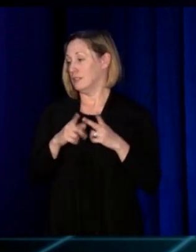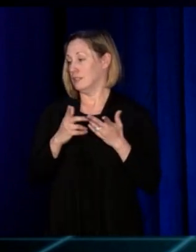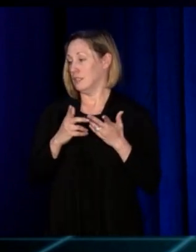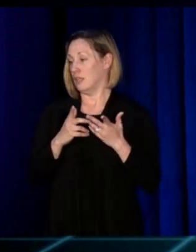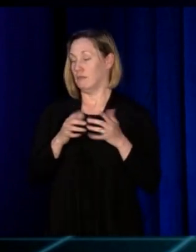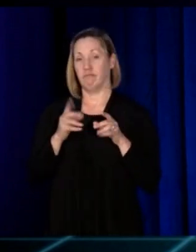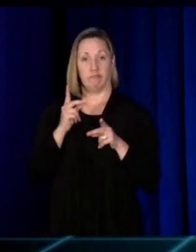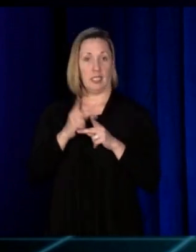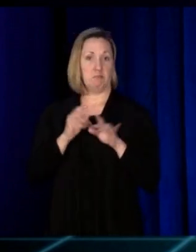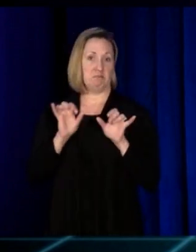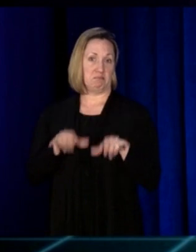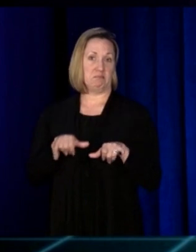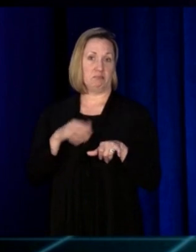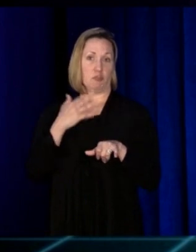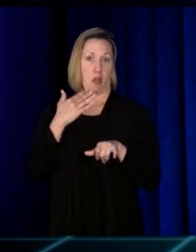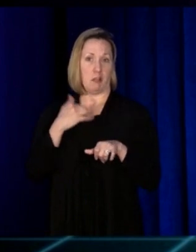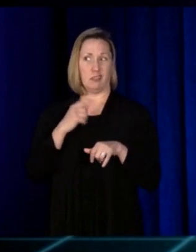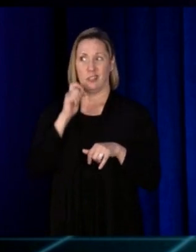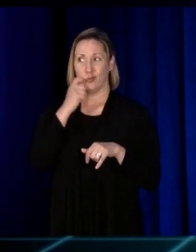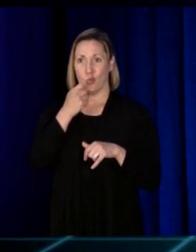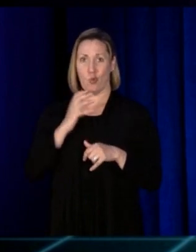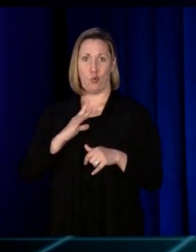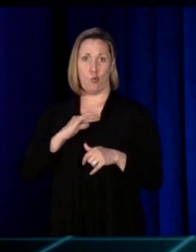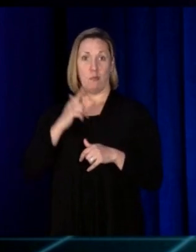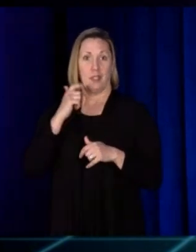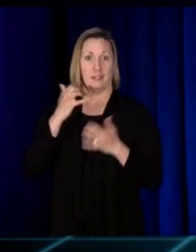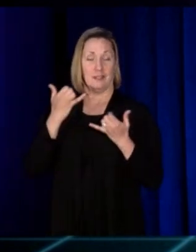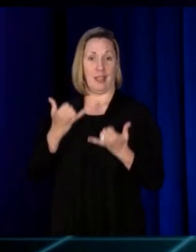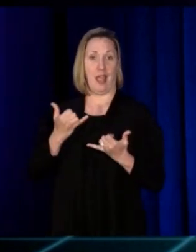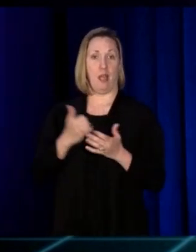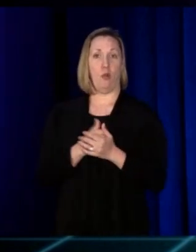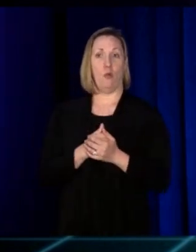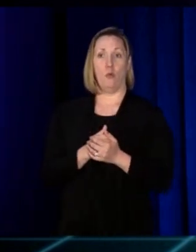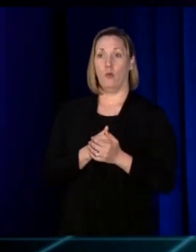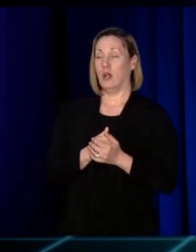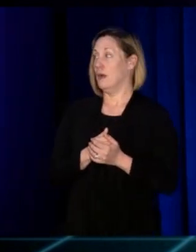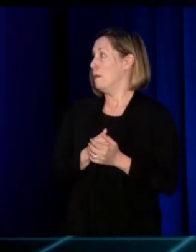And this is cool because now,